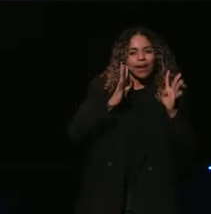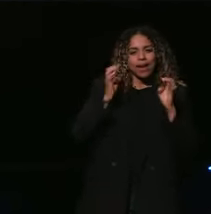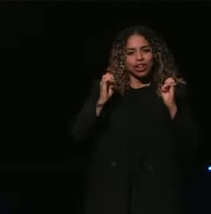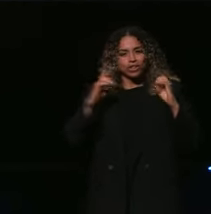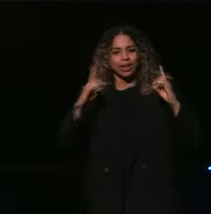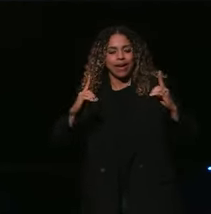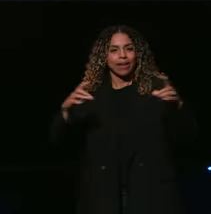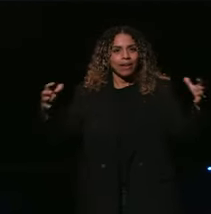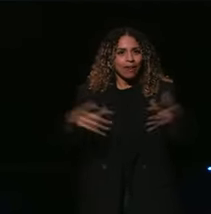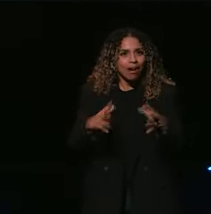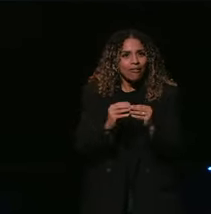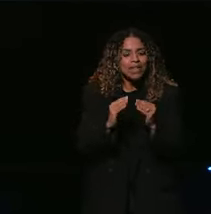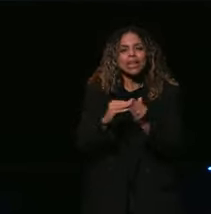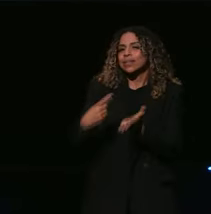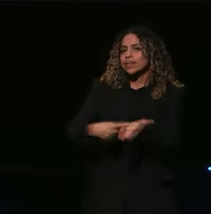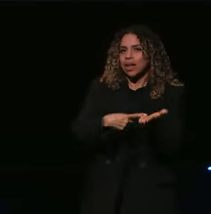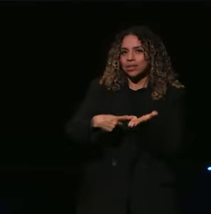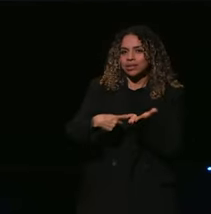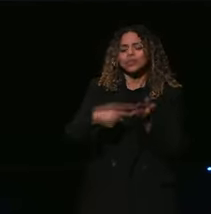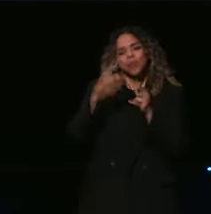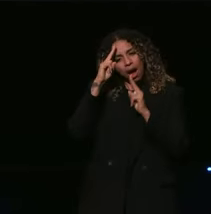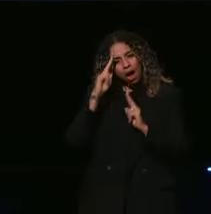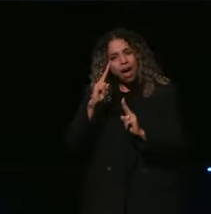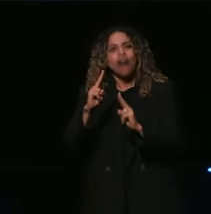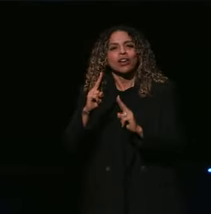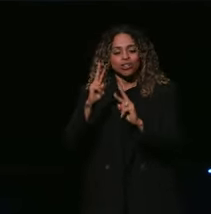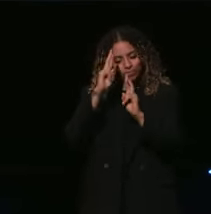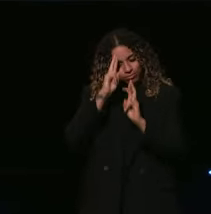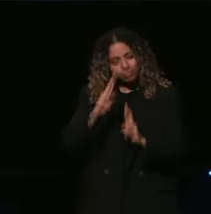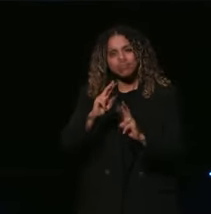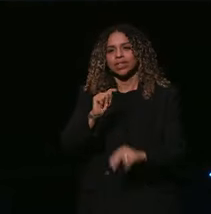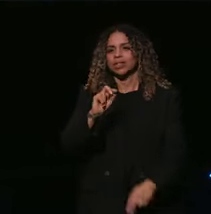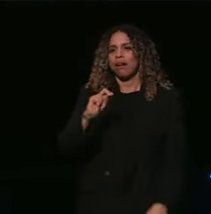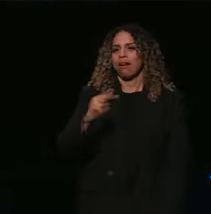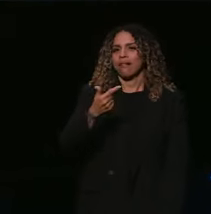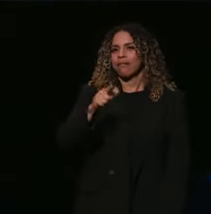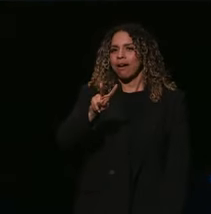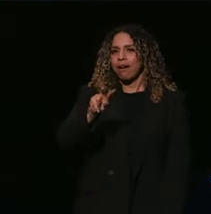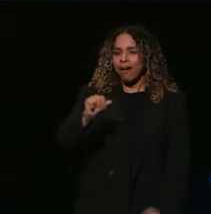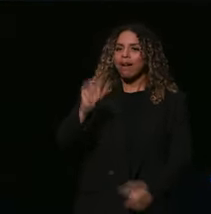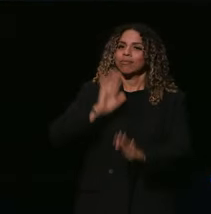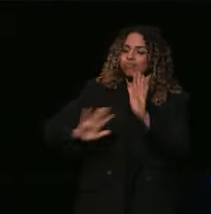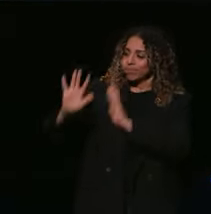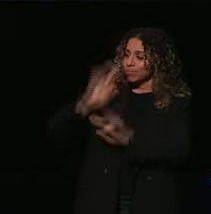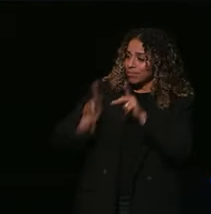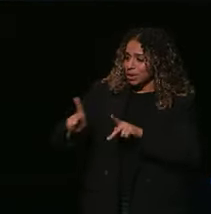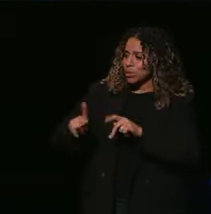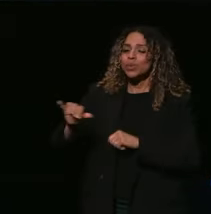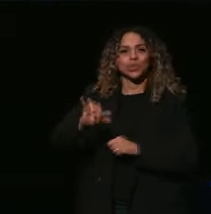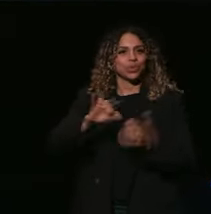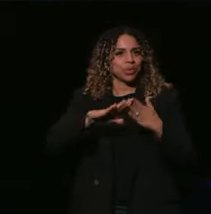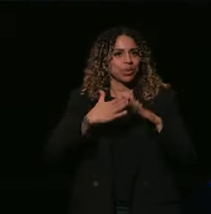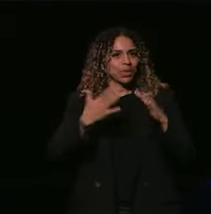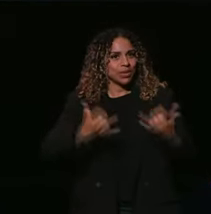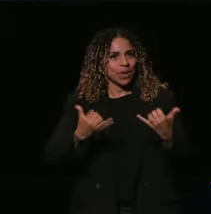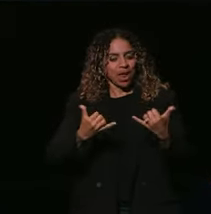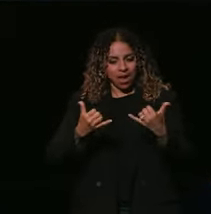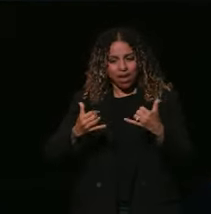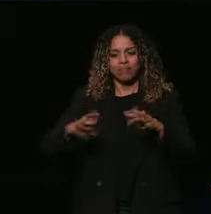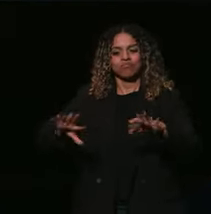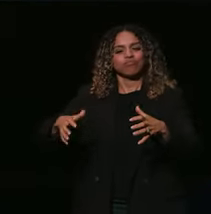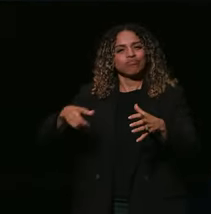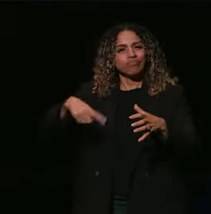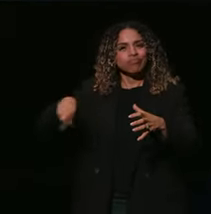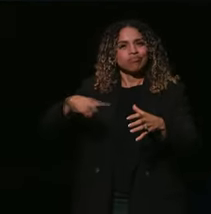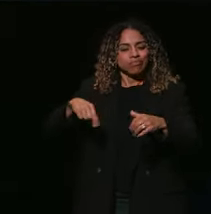discuss. We honor and respect Tongva ancestors and the Tongva community today, which continue to nurture this land